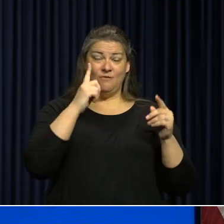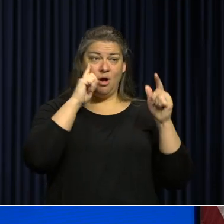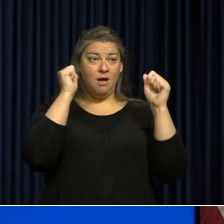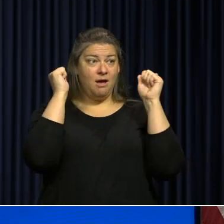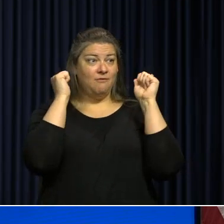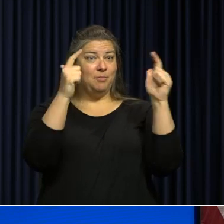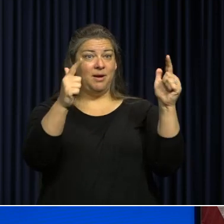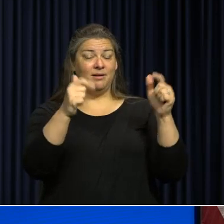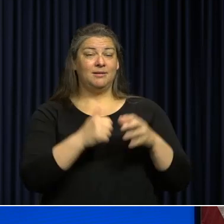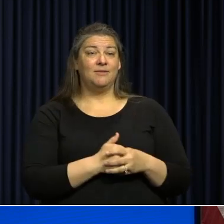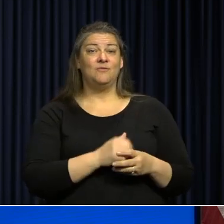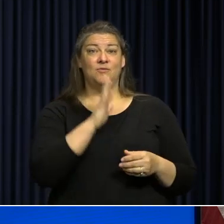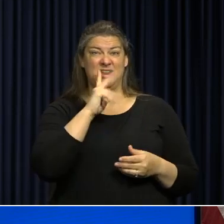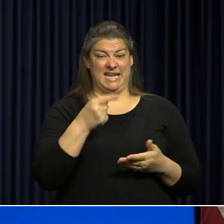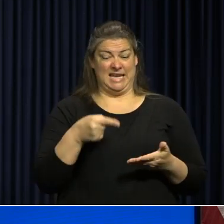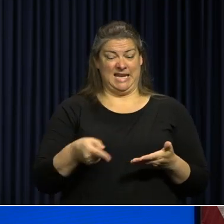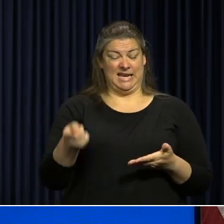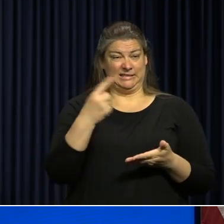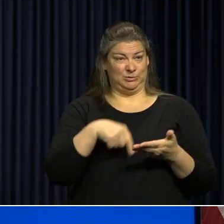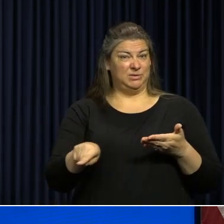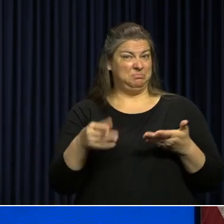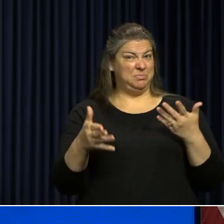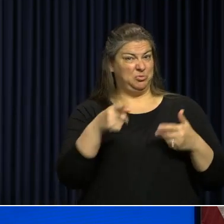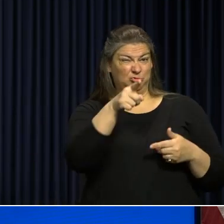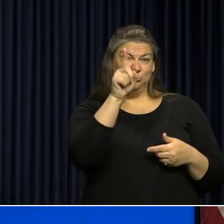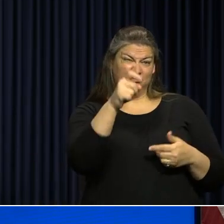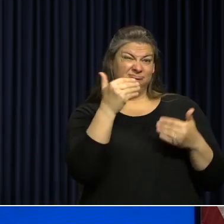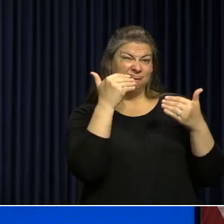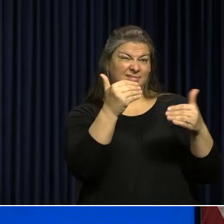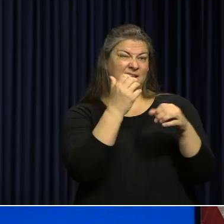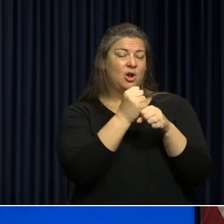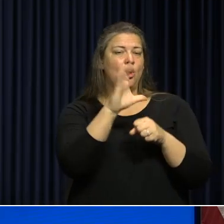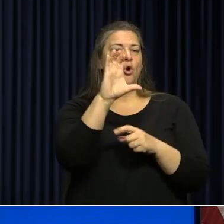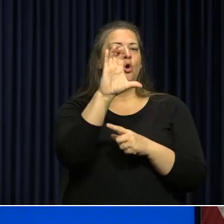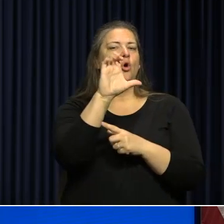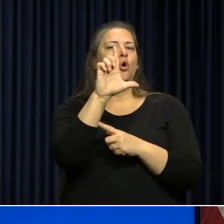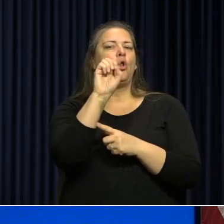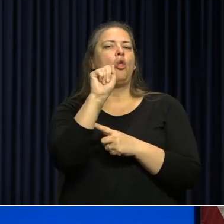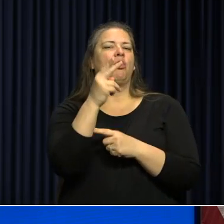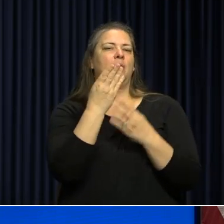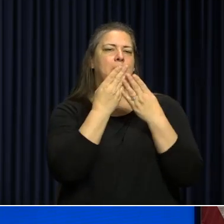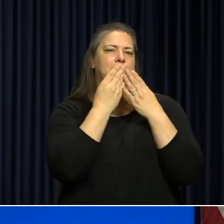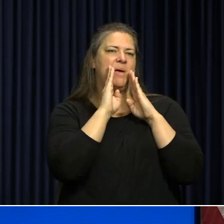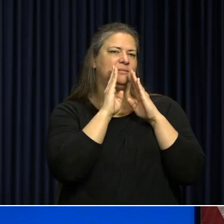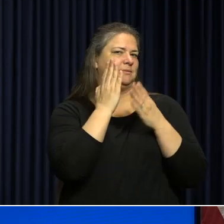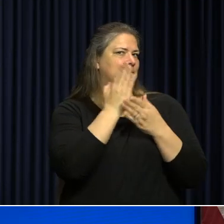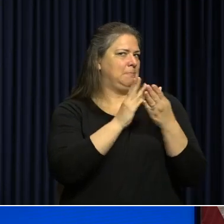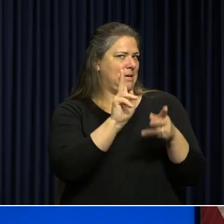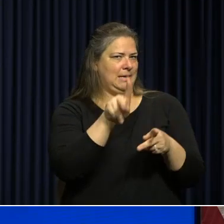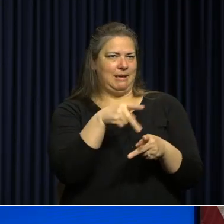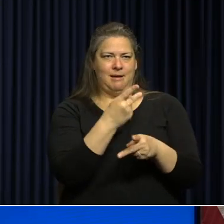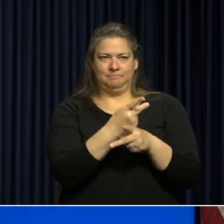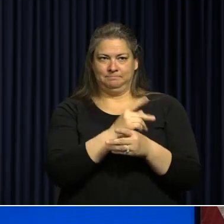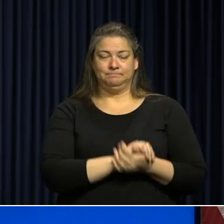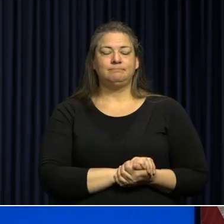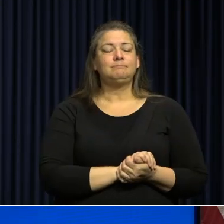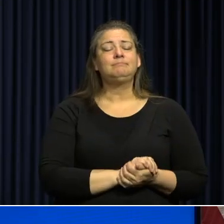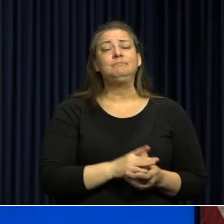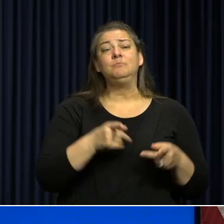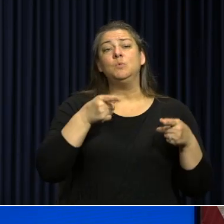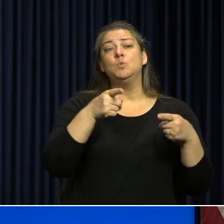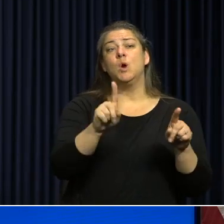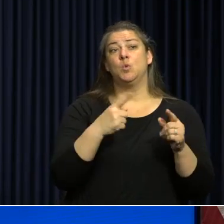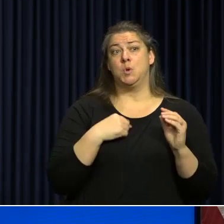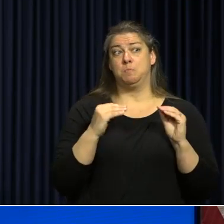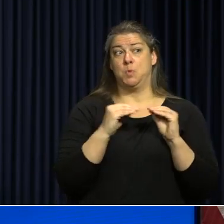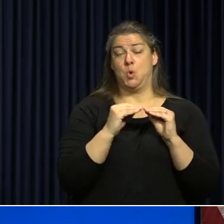there, over the next week, you probably ought to get a cloth mask of some type. As we are able to do